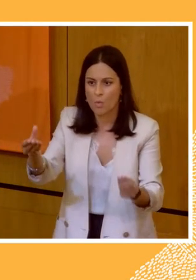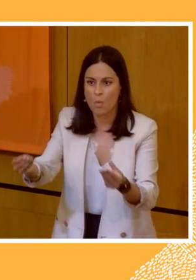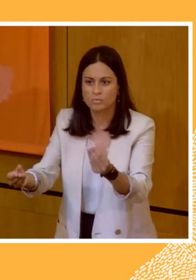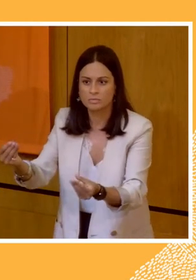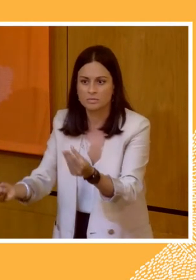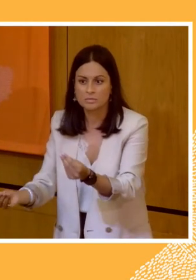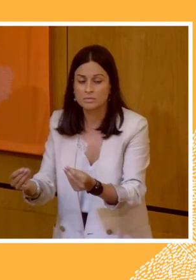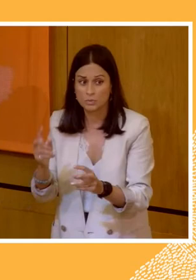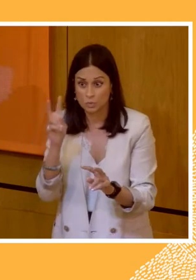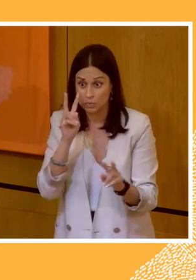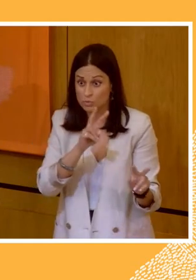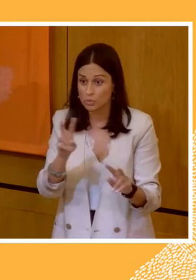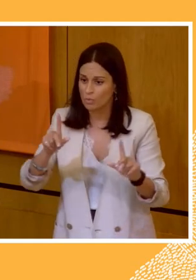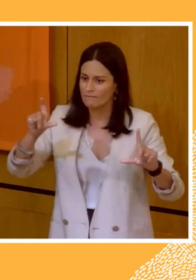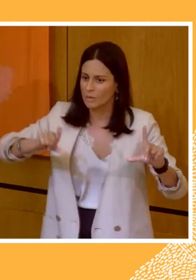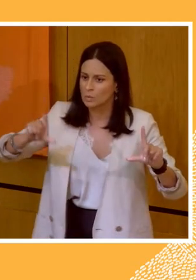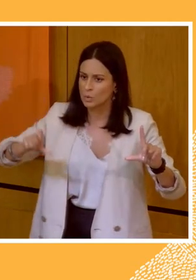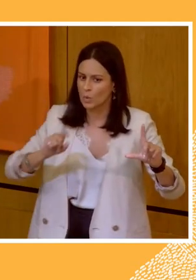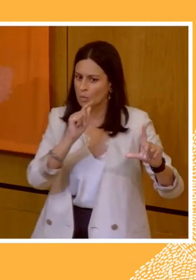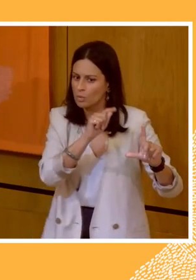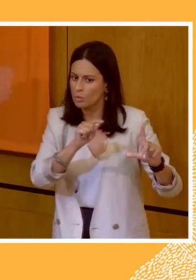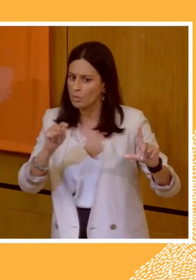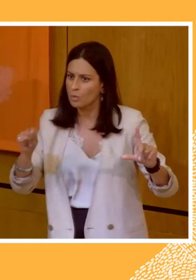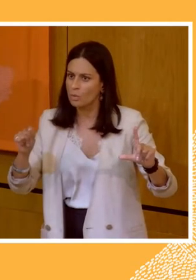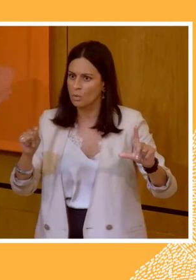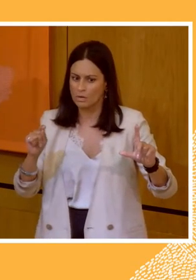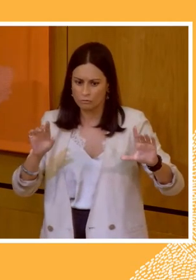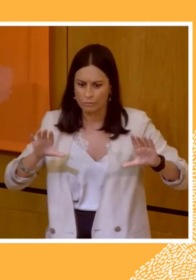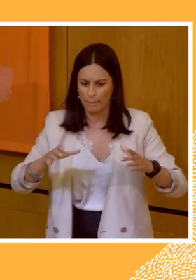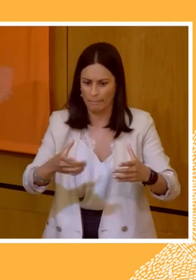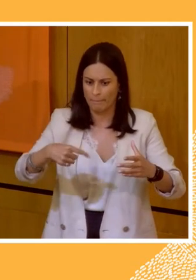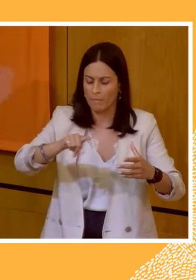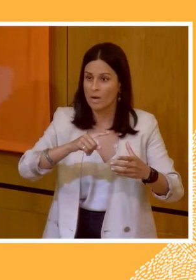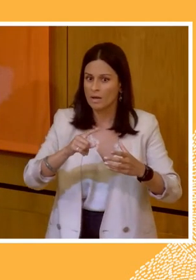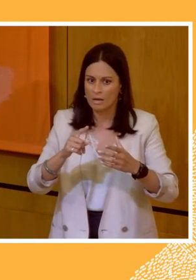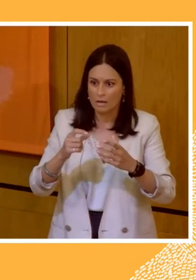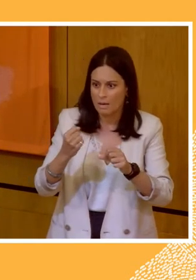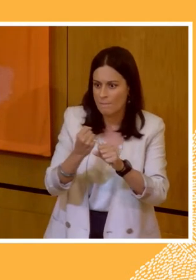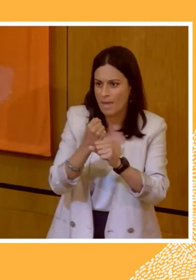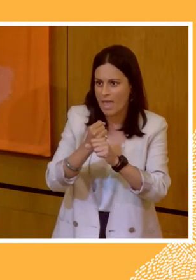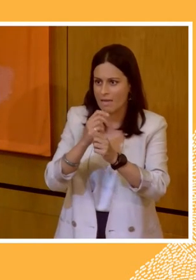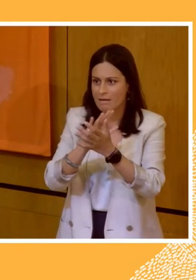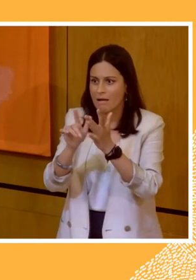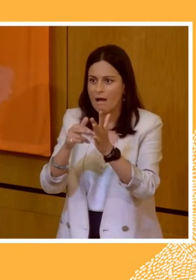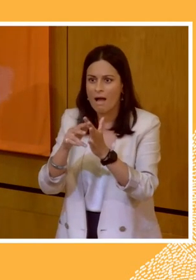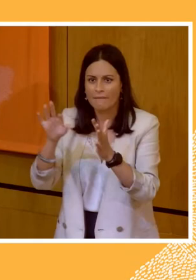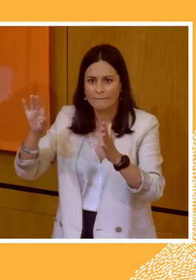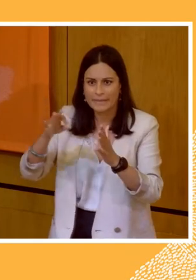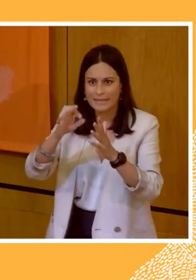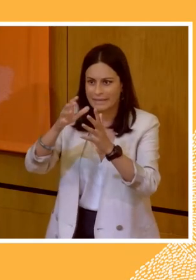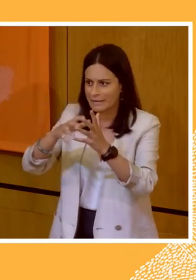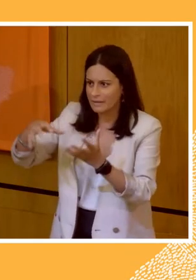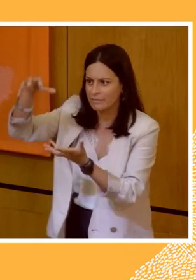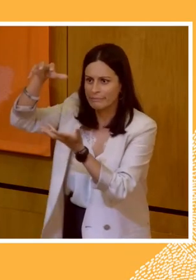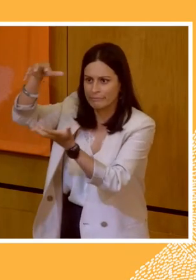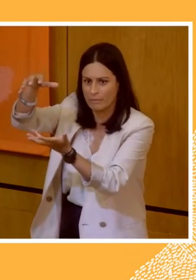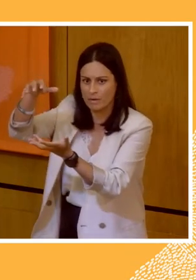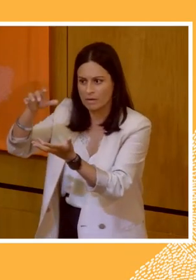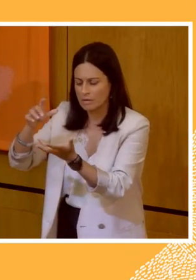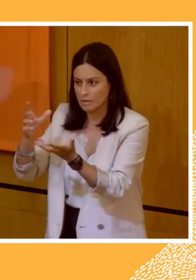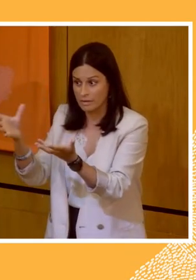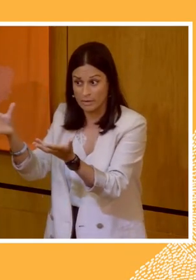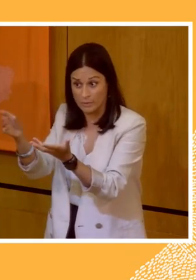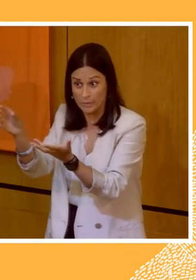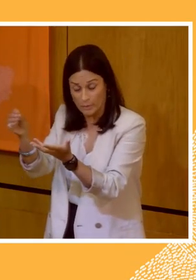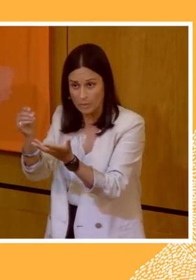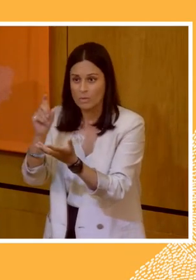When you saw on the photos of the ogek, they are the ones making the beehive. And even